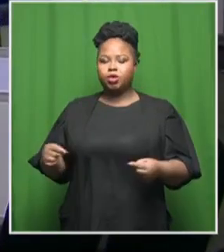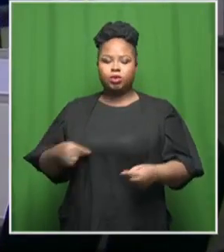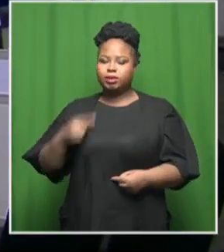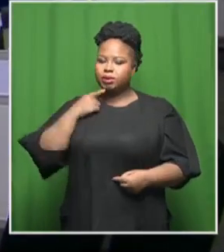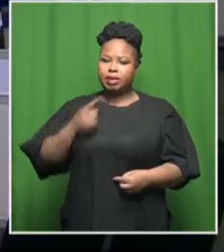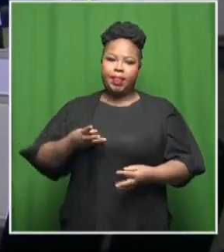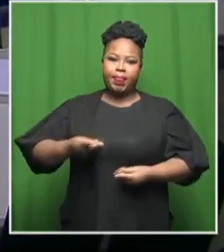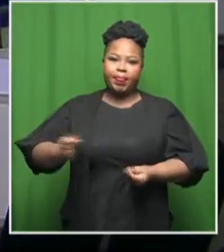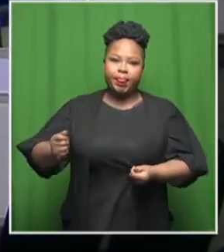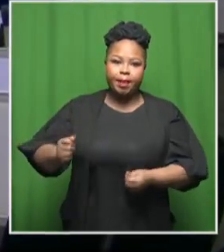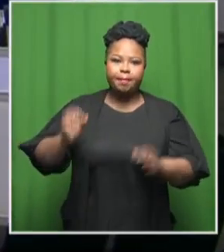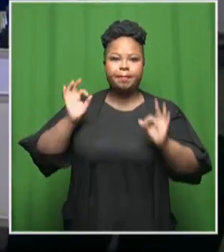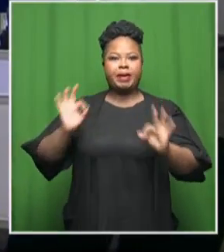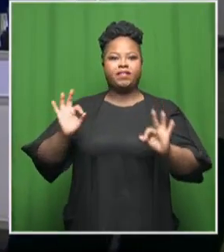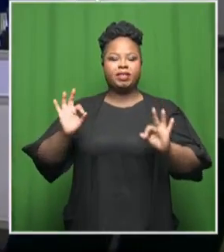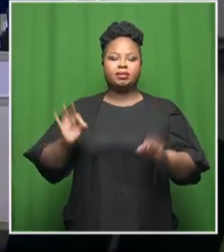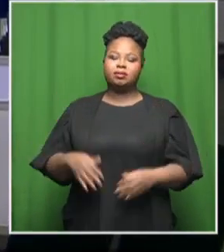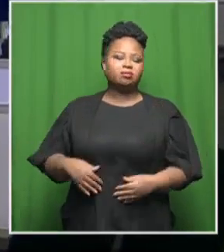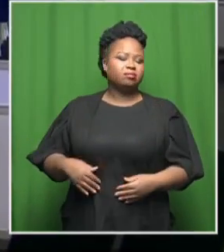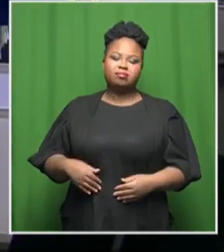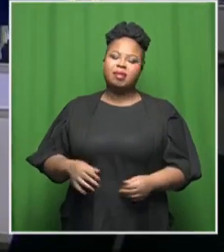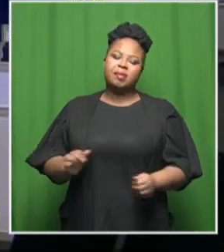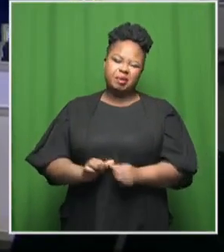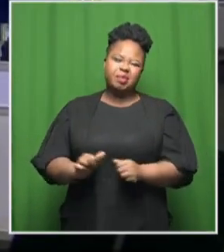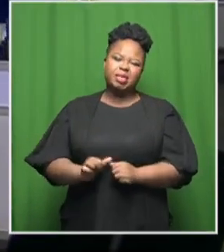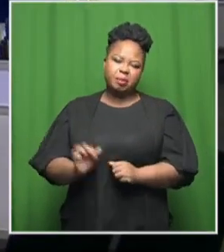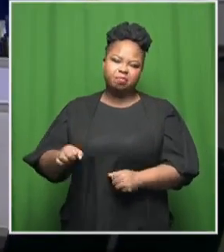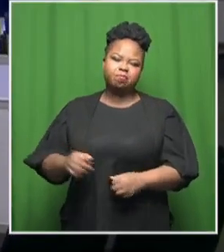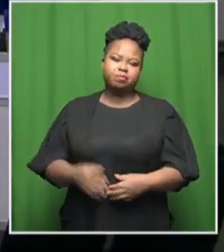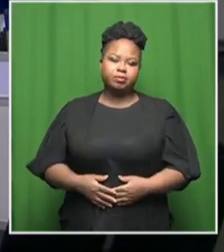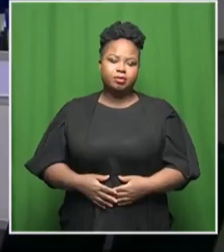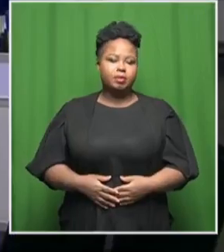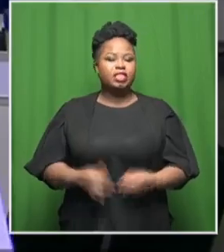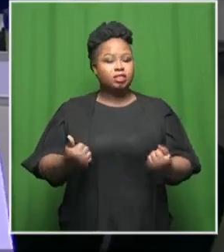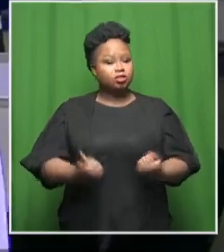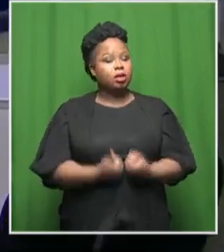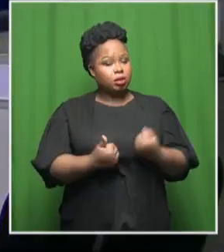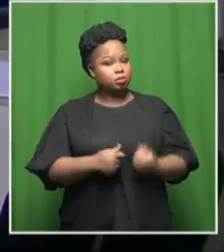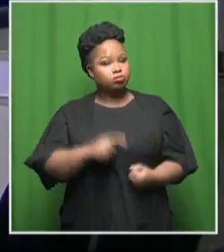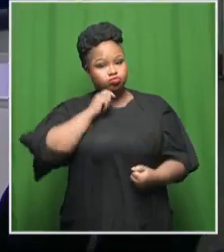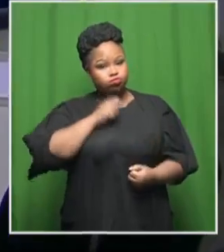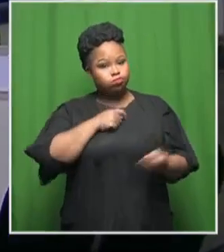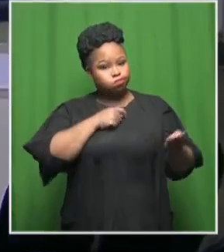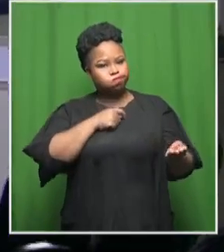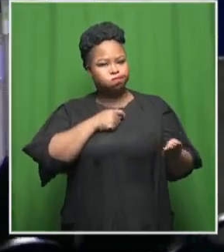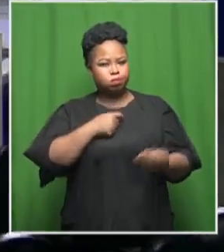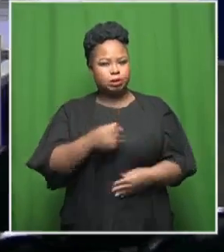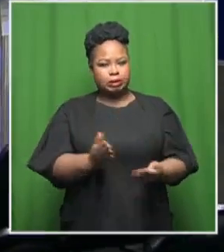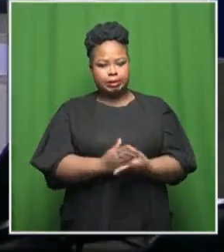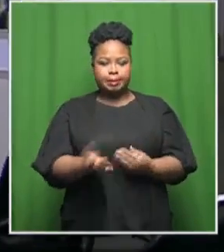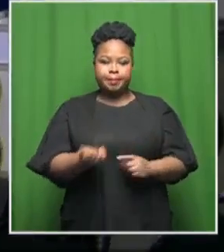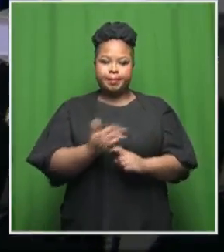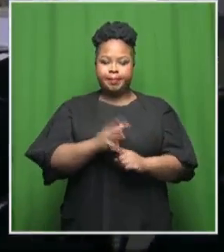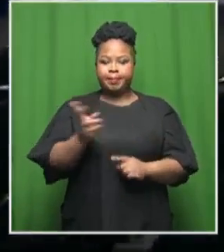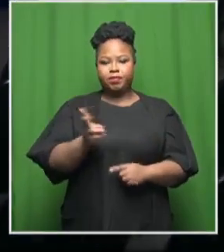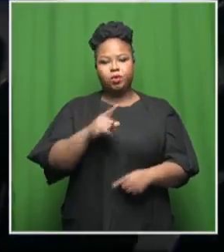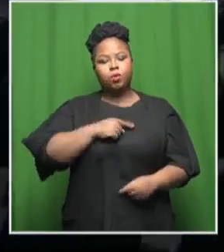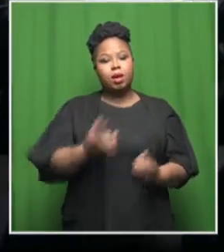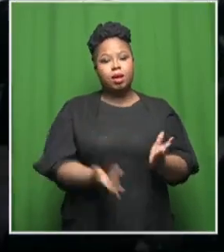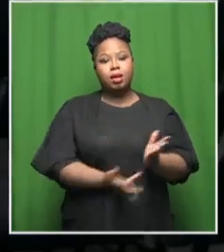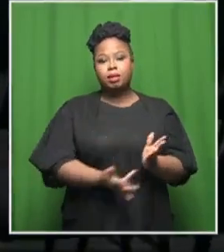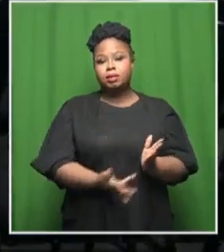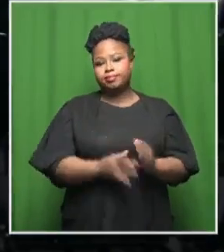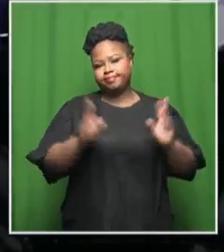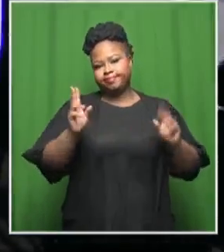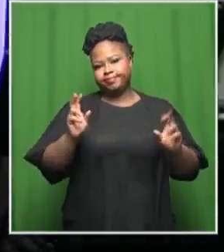better. Given the challenges. Certainly there were some challenges, and a couple of them highlighted. One of them were technical